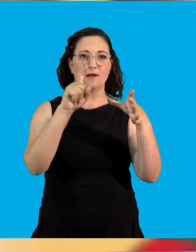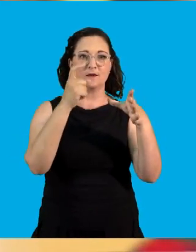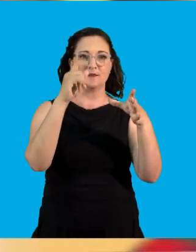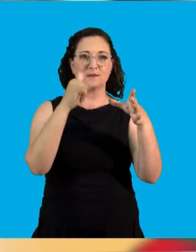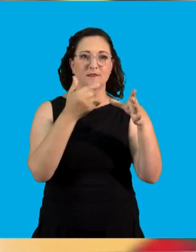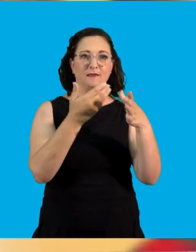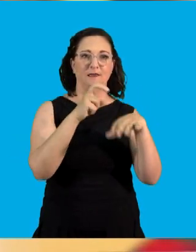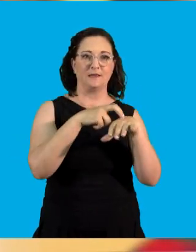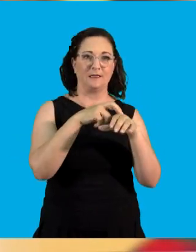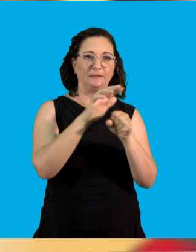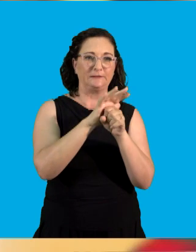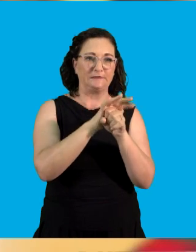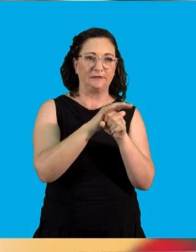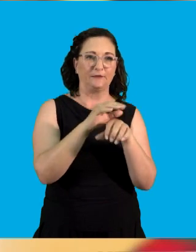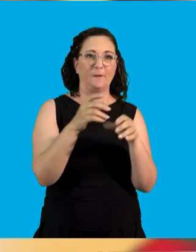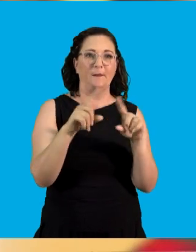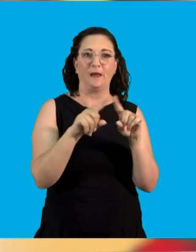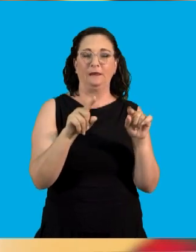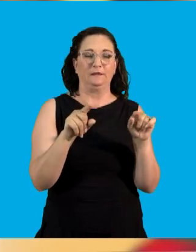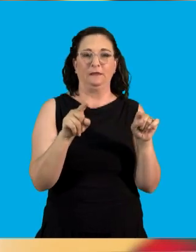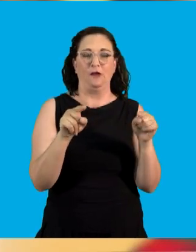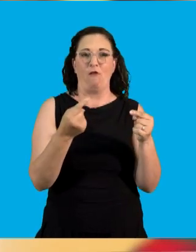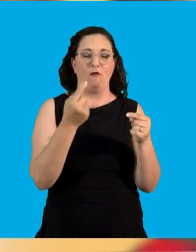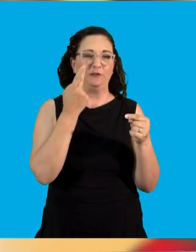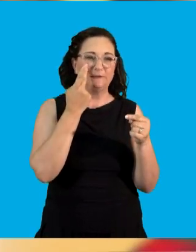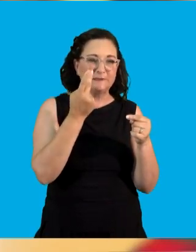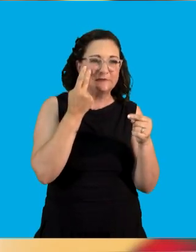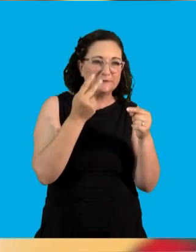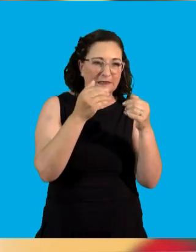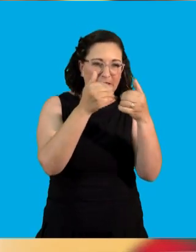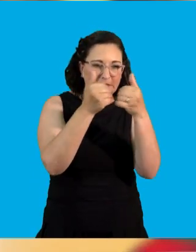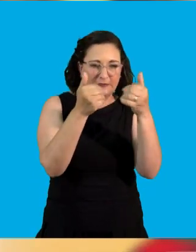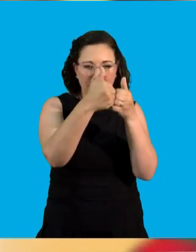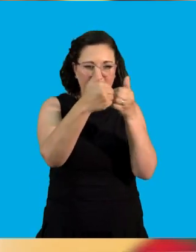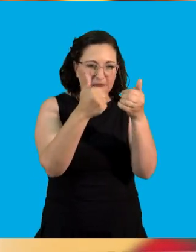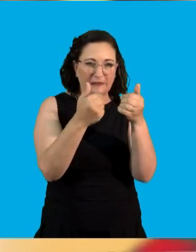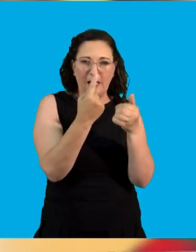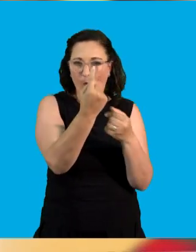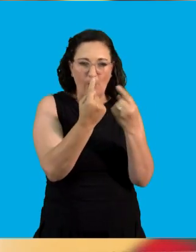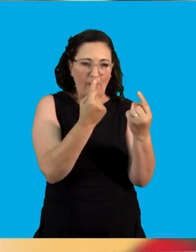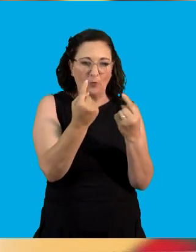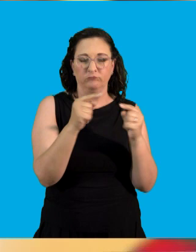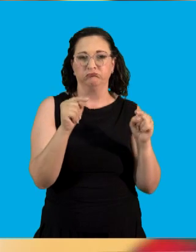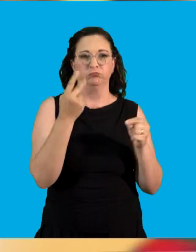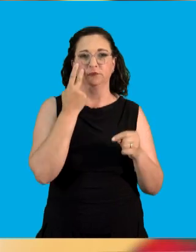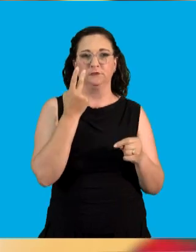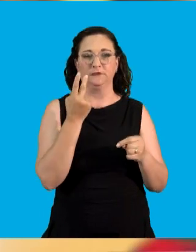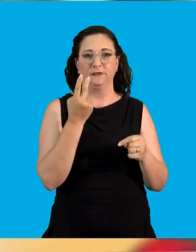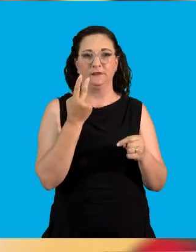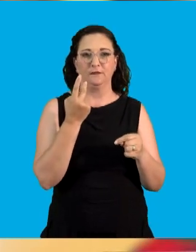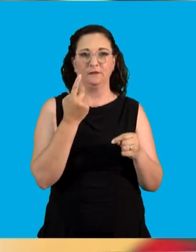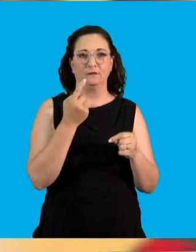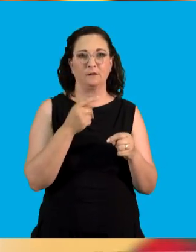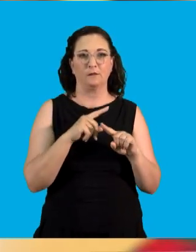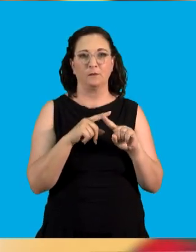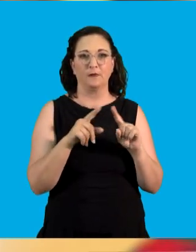have to be densely packed together that you cannot even make up individual stars. This is what we said, that because of